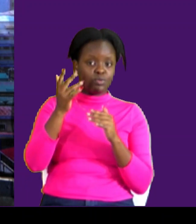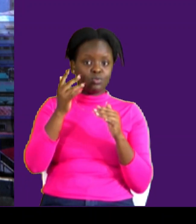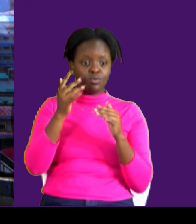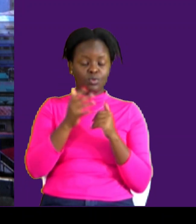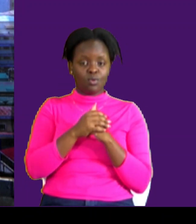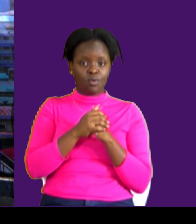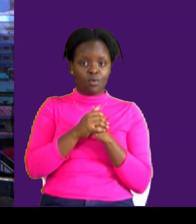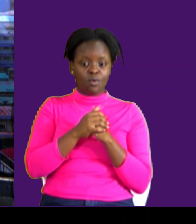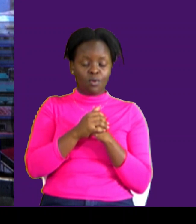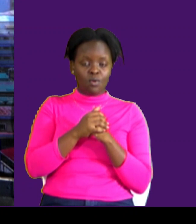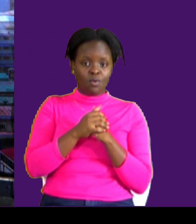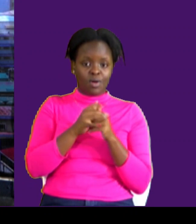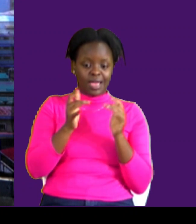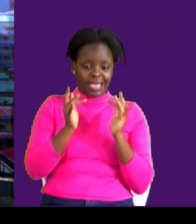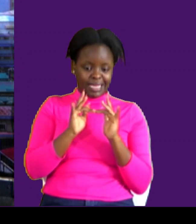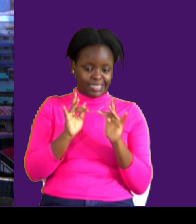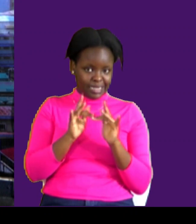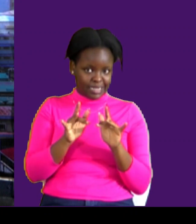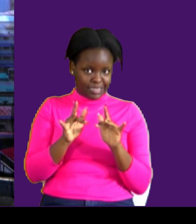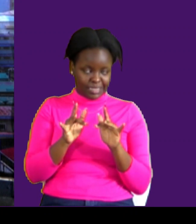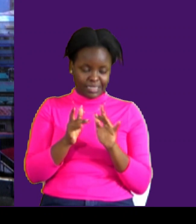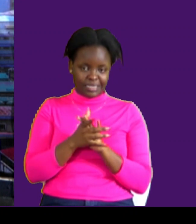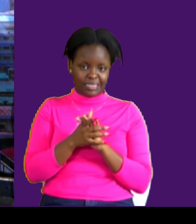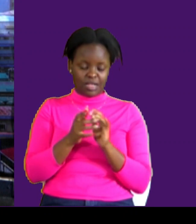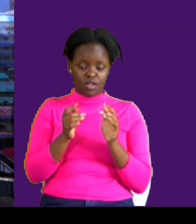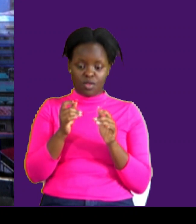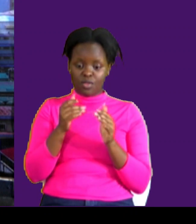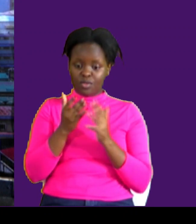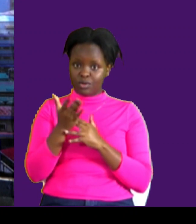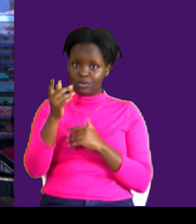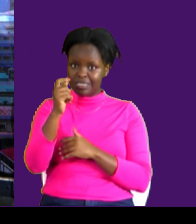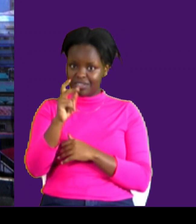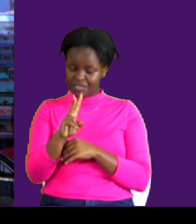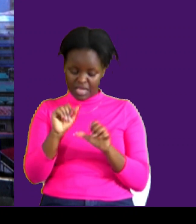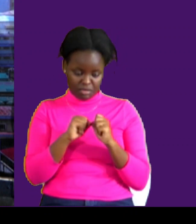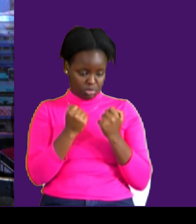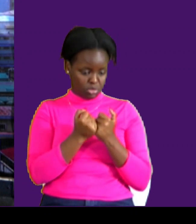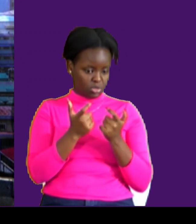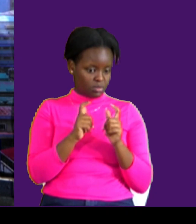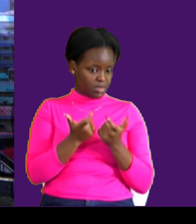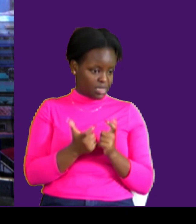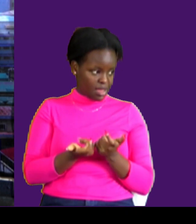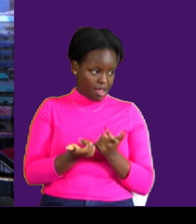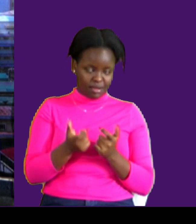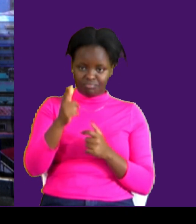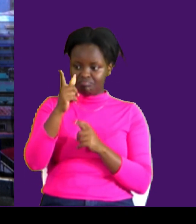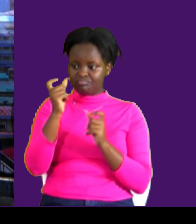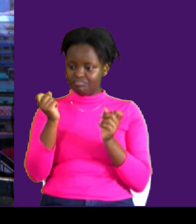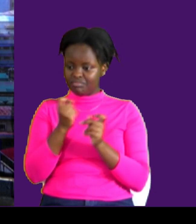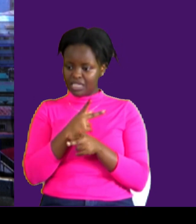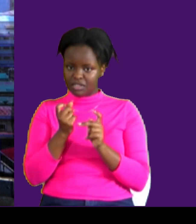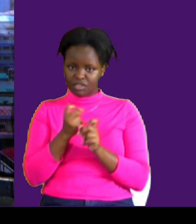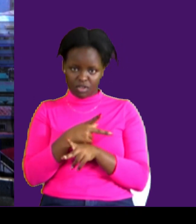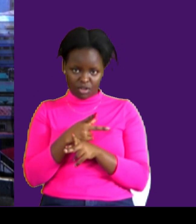the mainstream media, through television, through social media like YouTube, TikTok, and